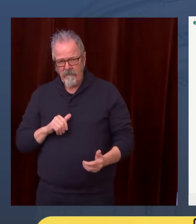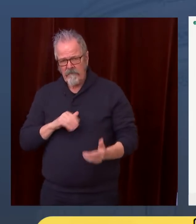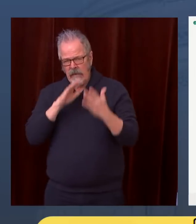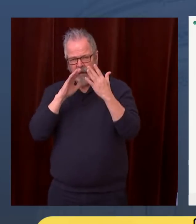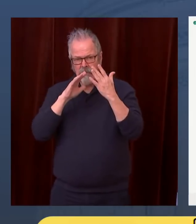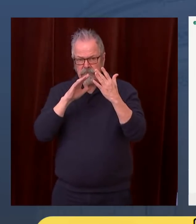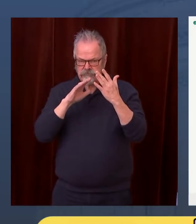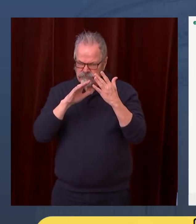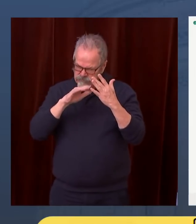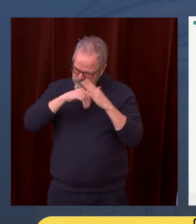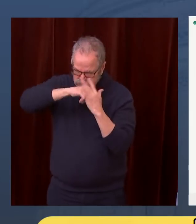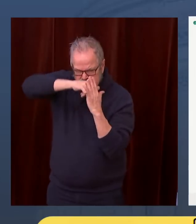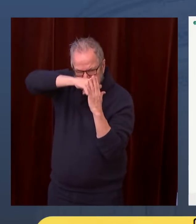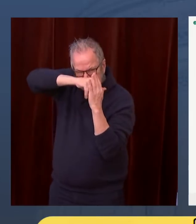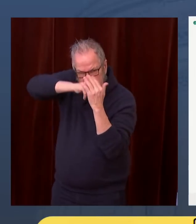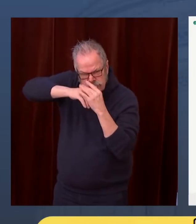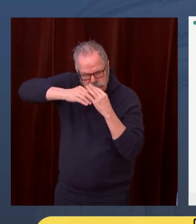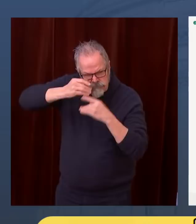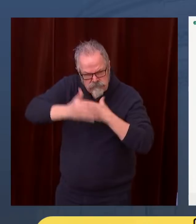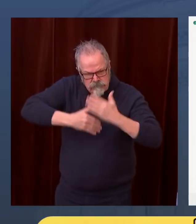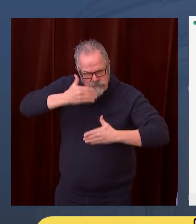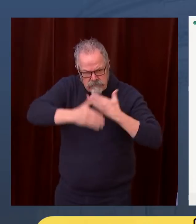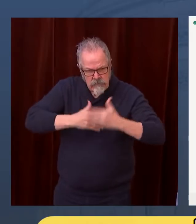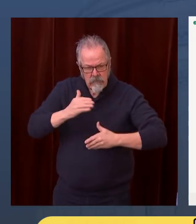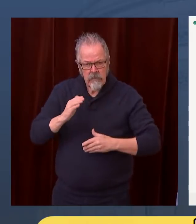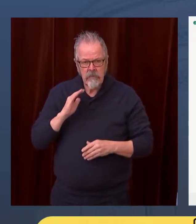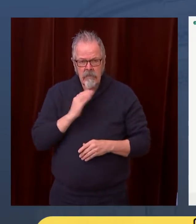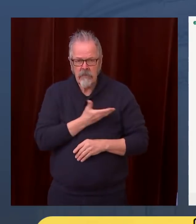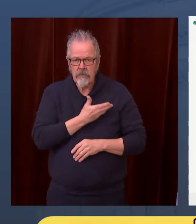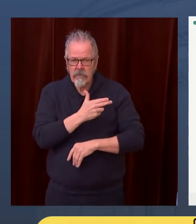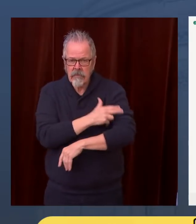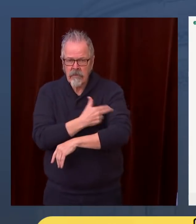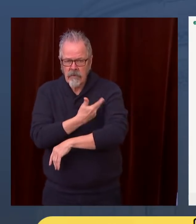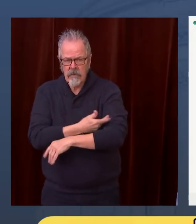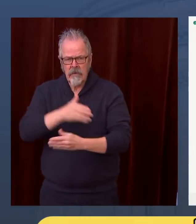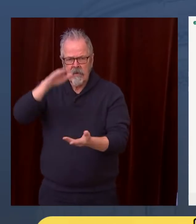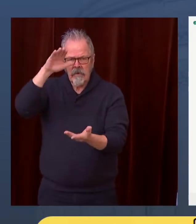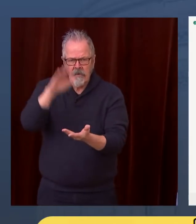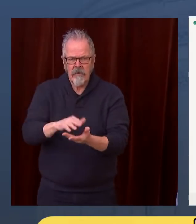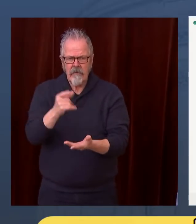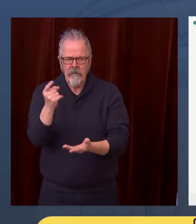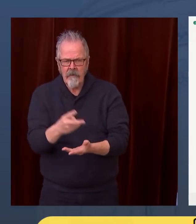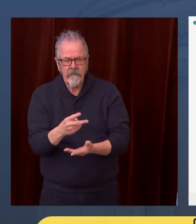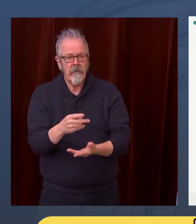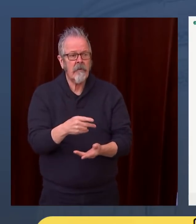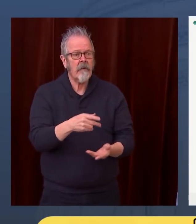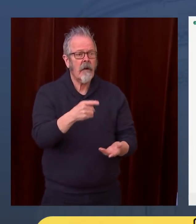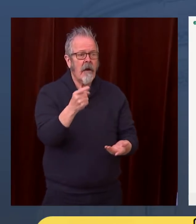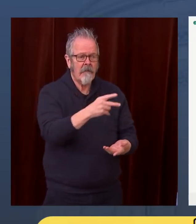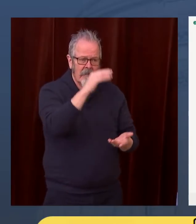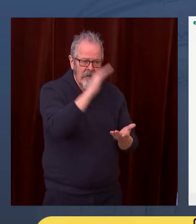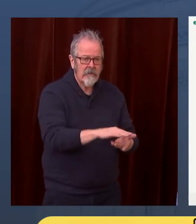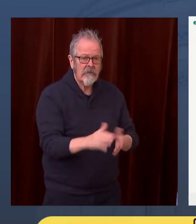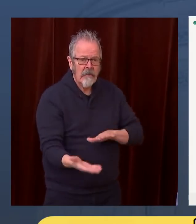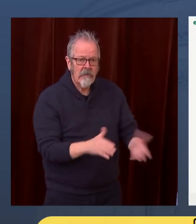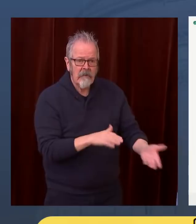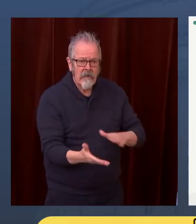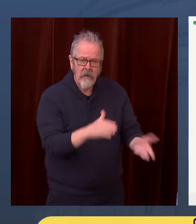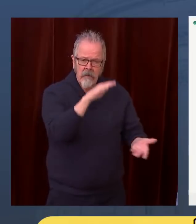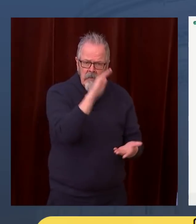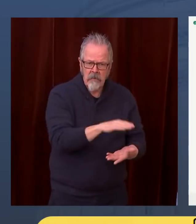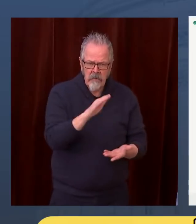Half the hospitalization rate per 100,000, half of the loss of life per 100,000. So I want to thank the governor and our partners in health and everybody